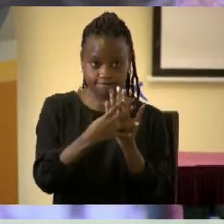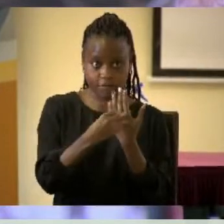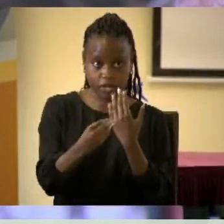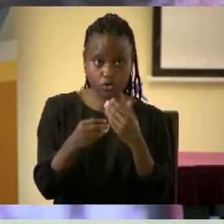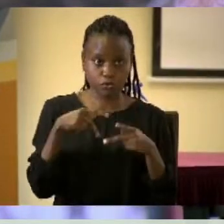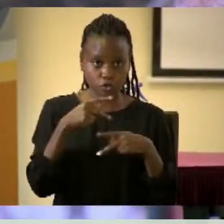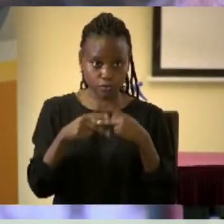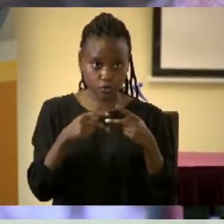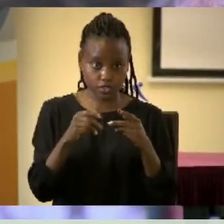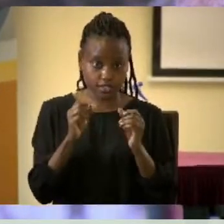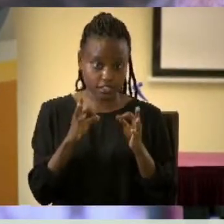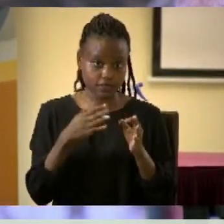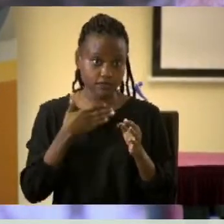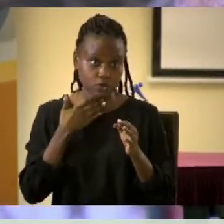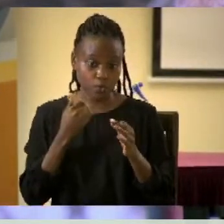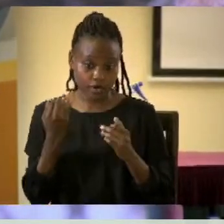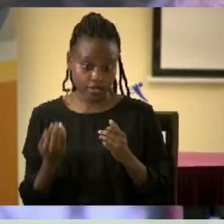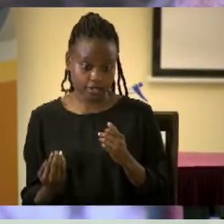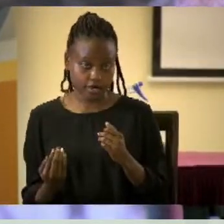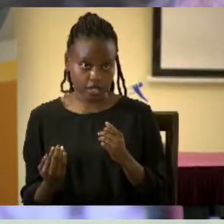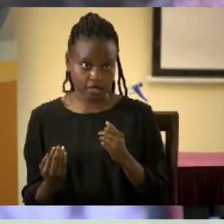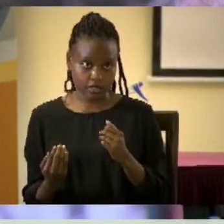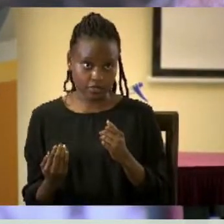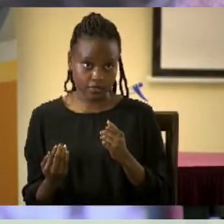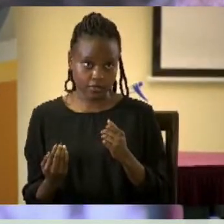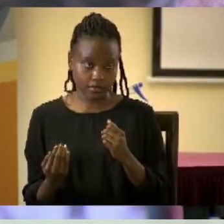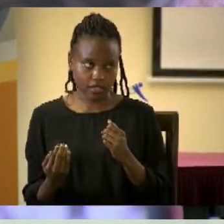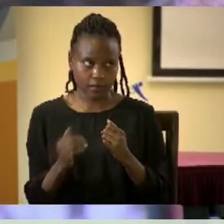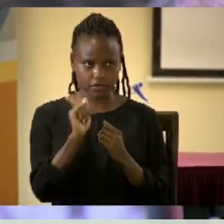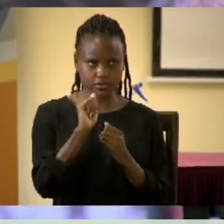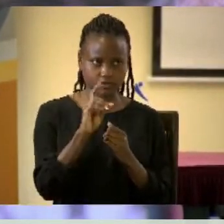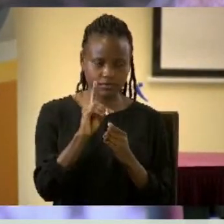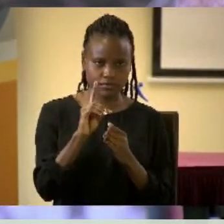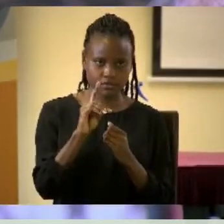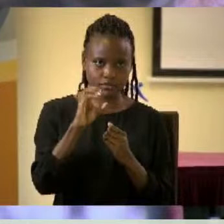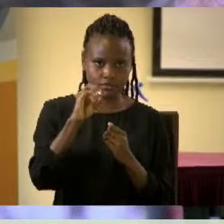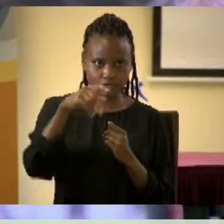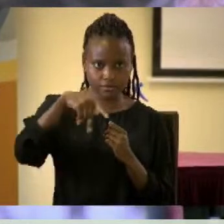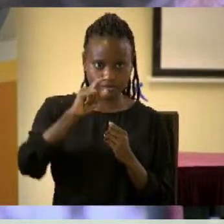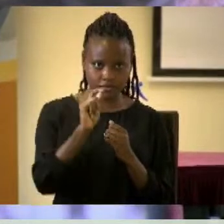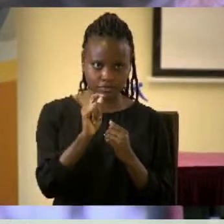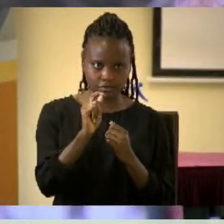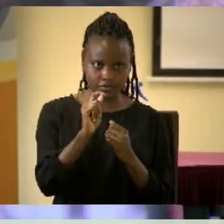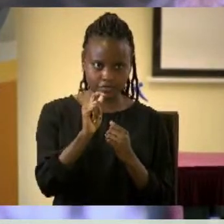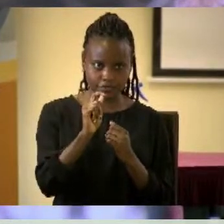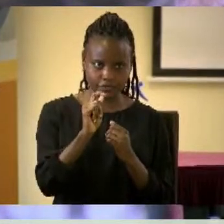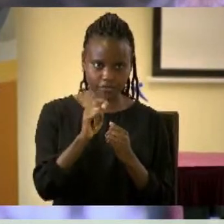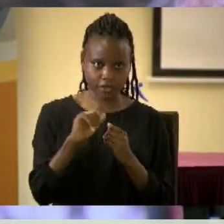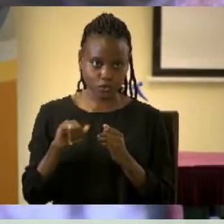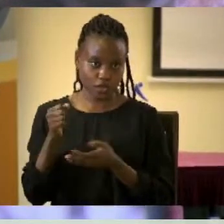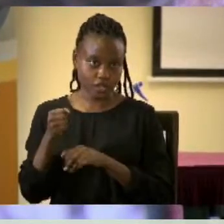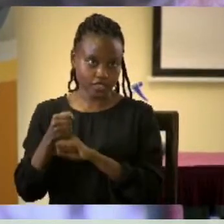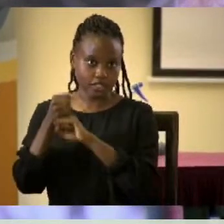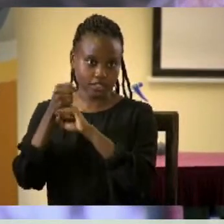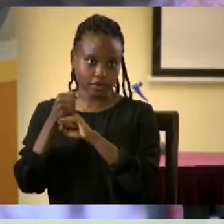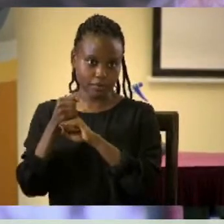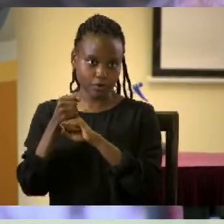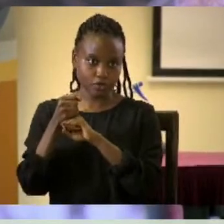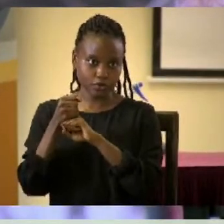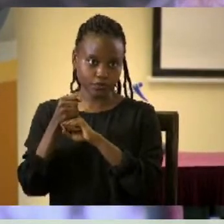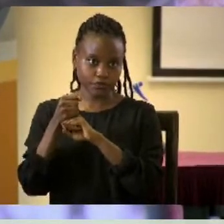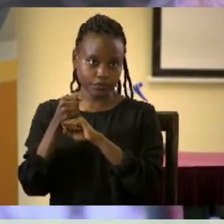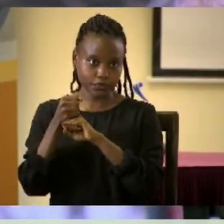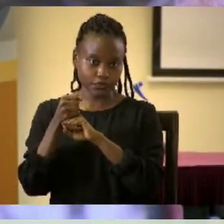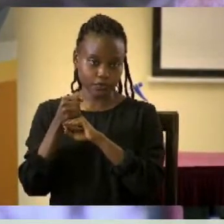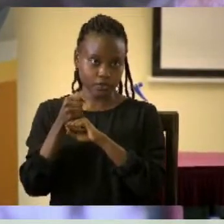who want to adopt children. And both these guidelines were developed with the kind support of IDLO, which has